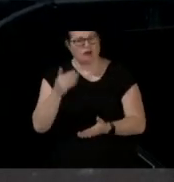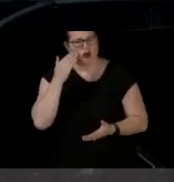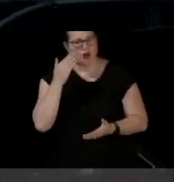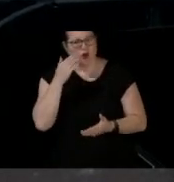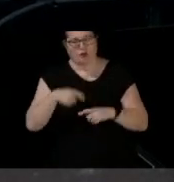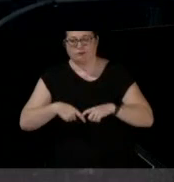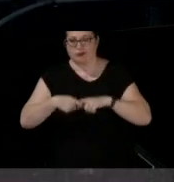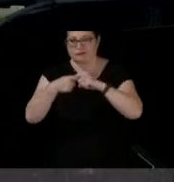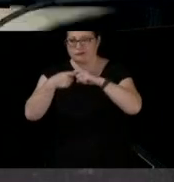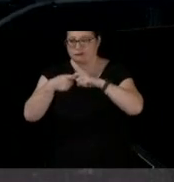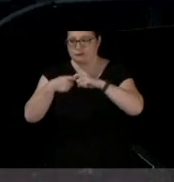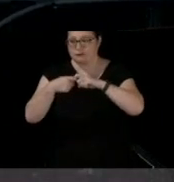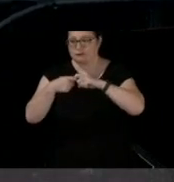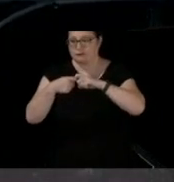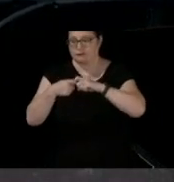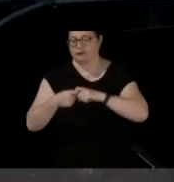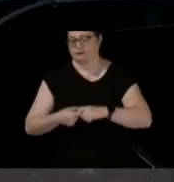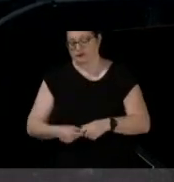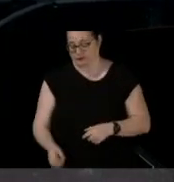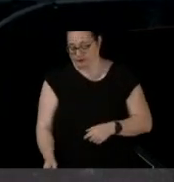to be paused.